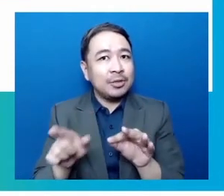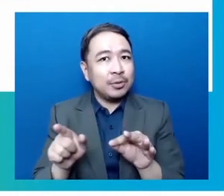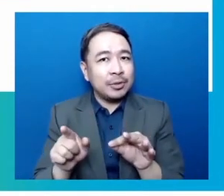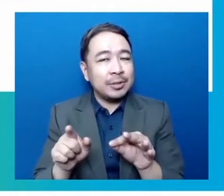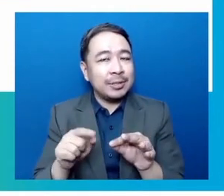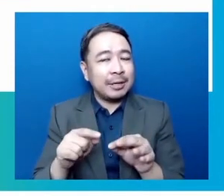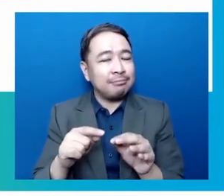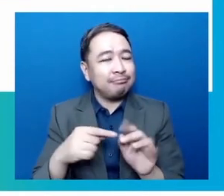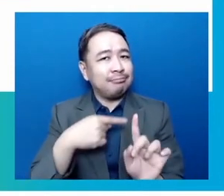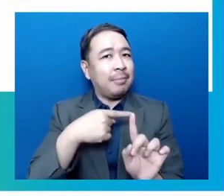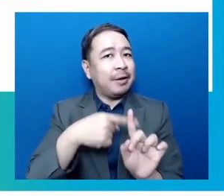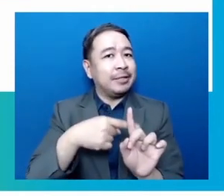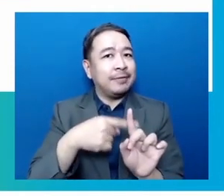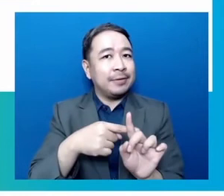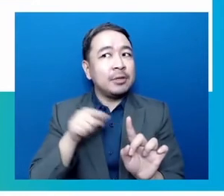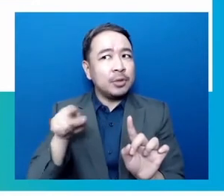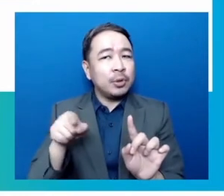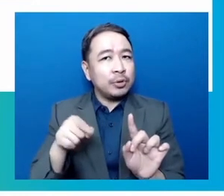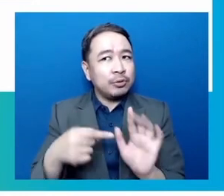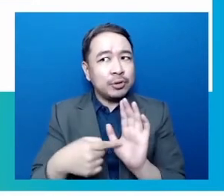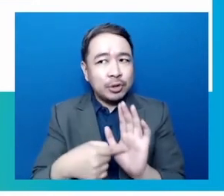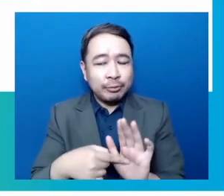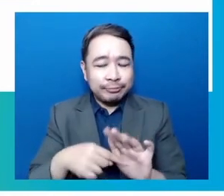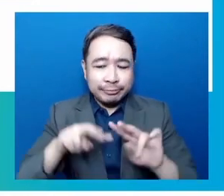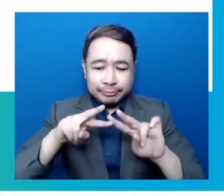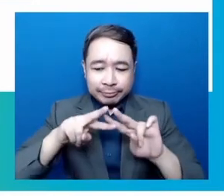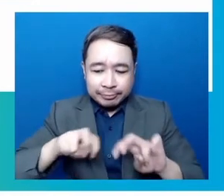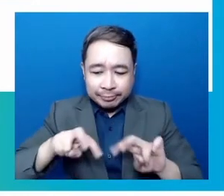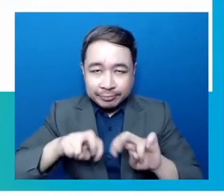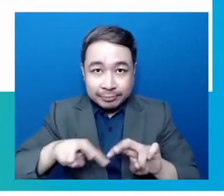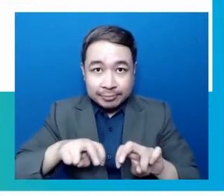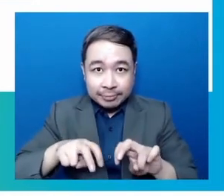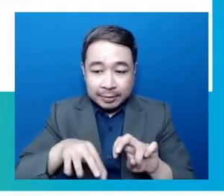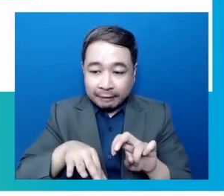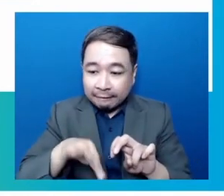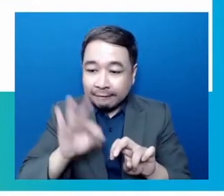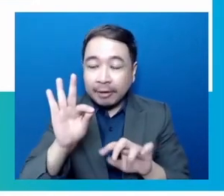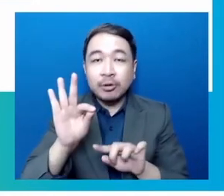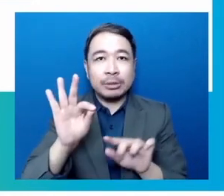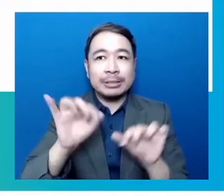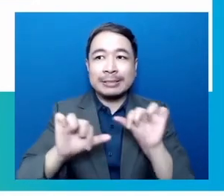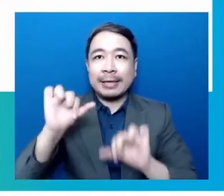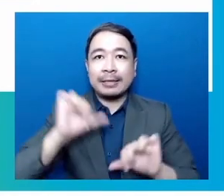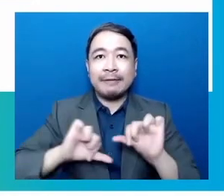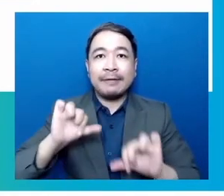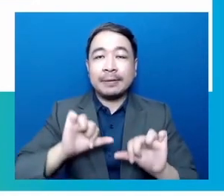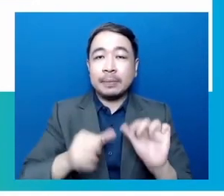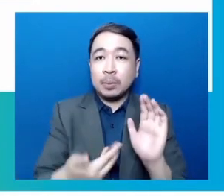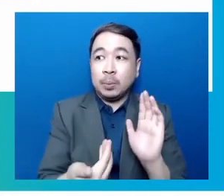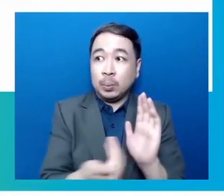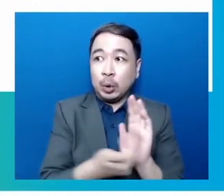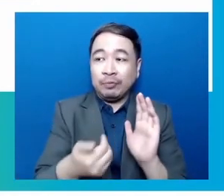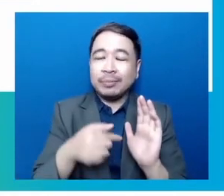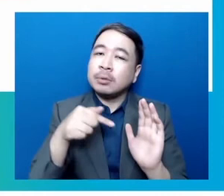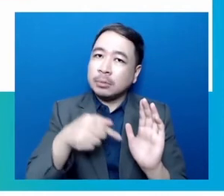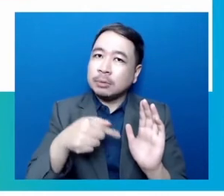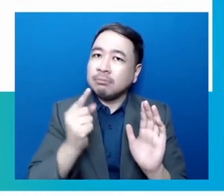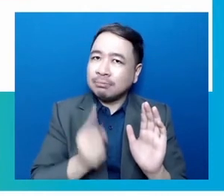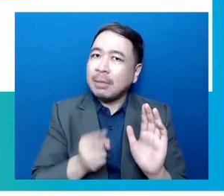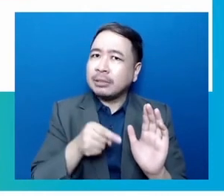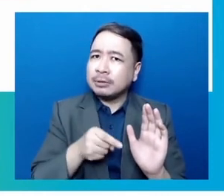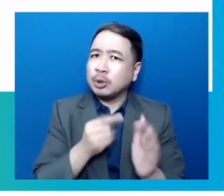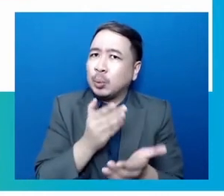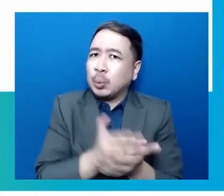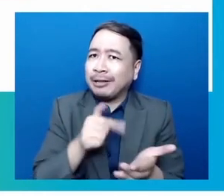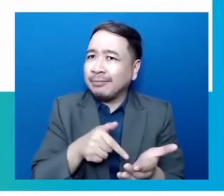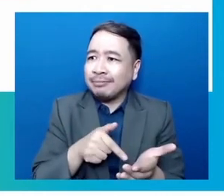solid scientific basis that this is the right thing to do. And I'm trying to do similar things in the board, and you